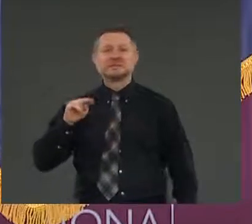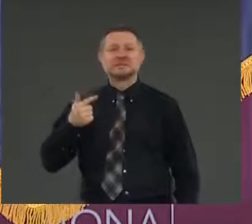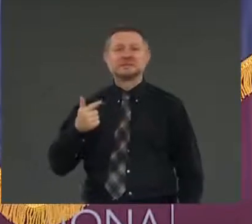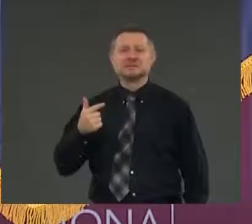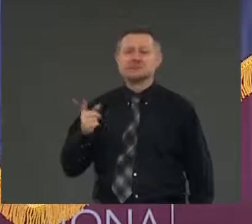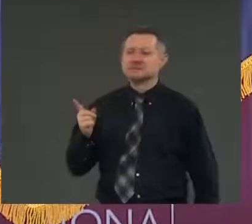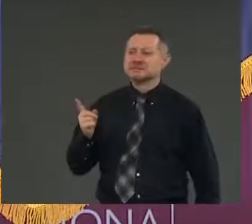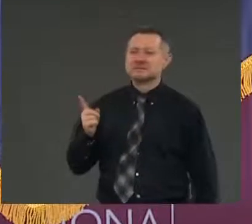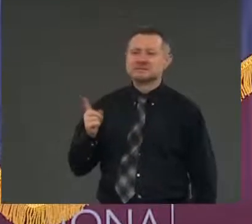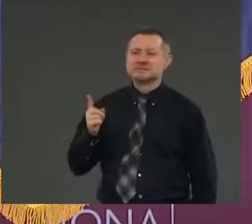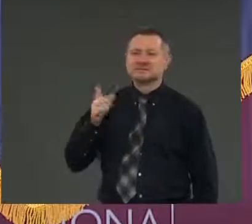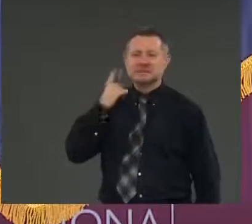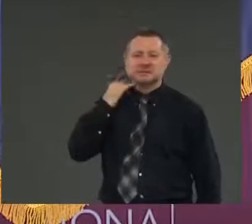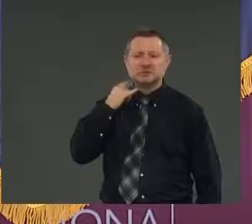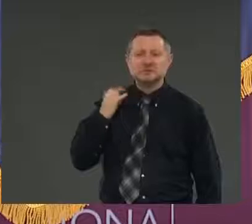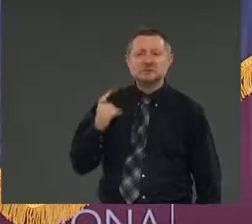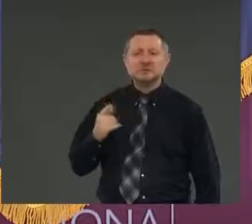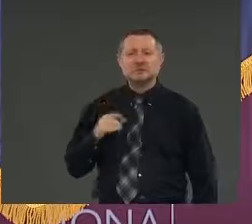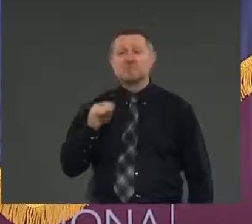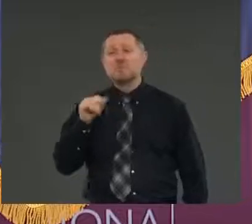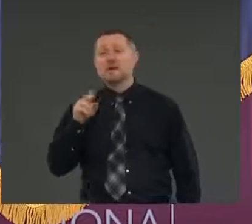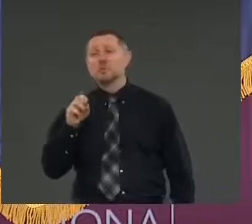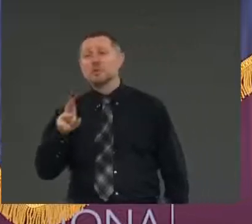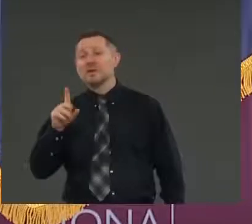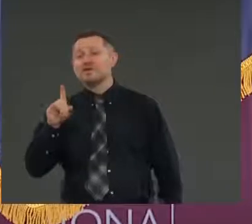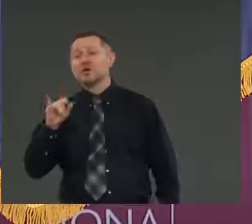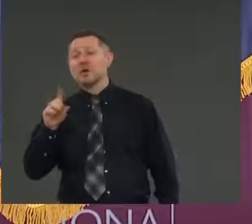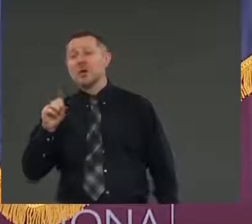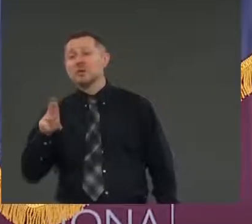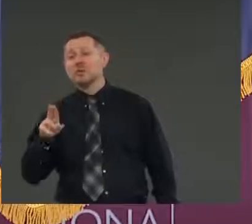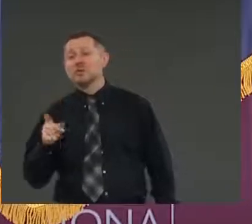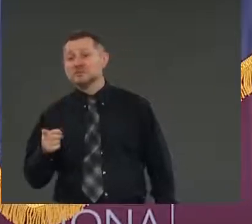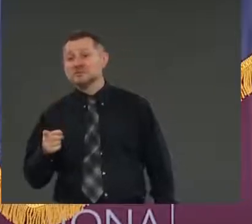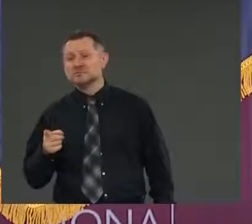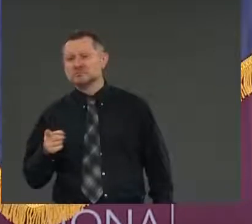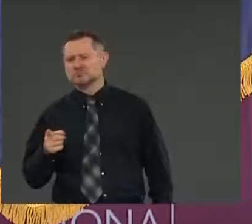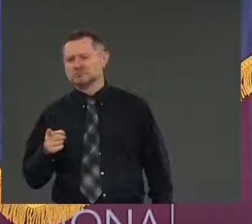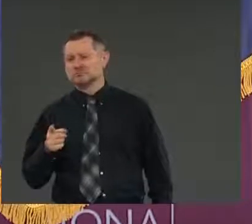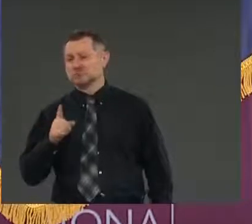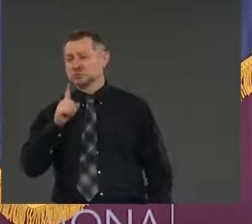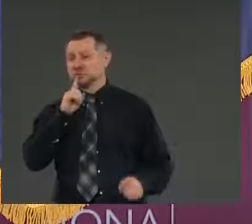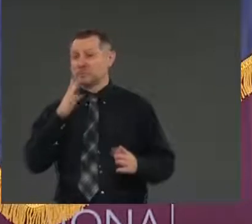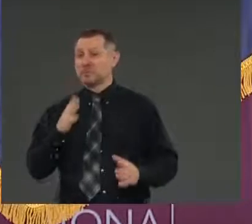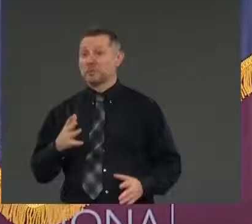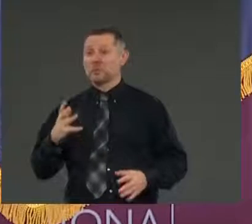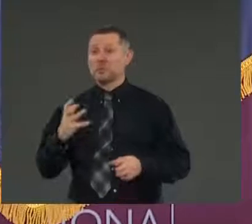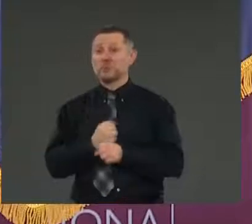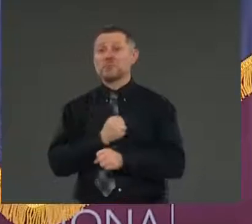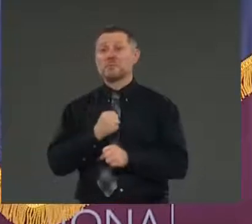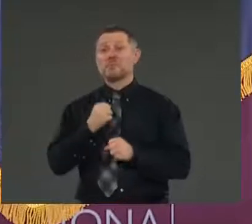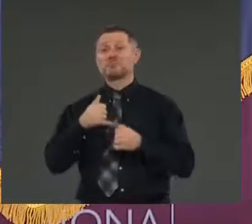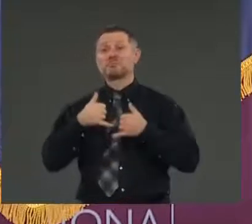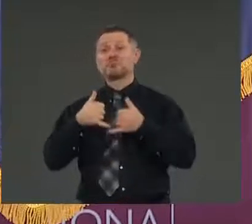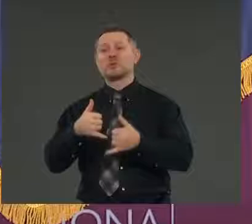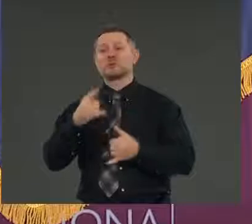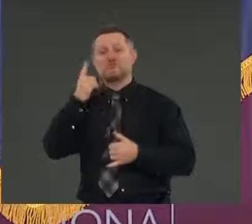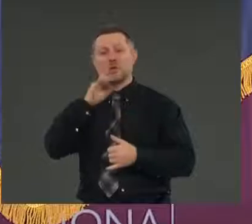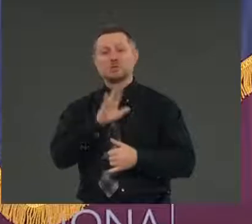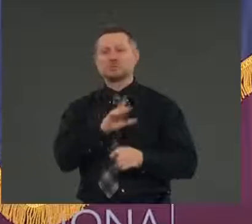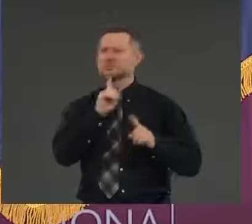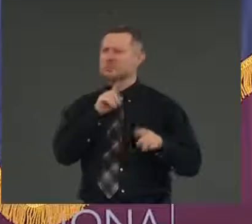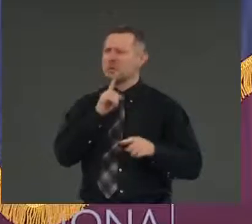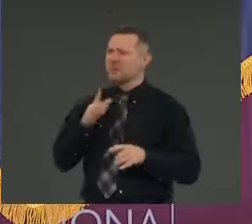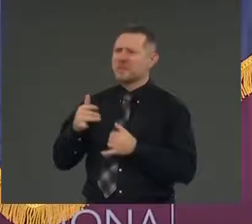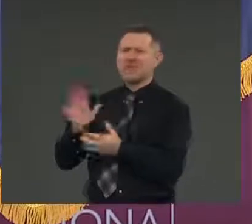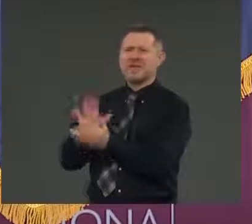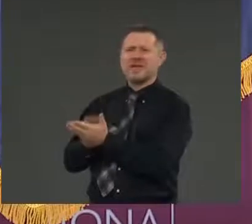Amadou Diallo in New York, the reporter won a Pulitzer Prize for the reporting.